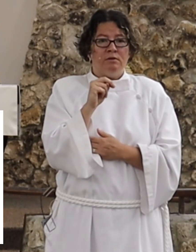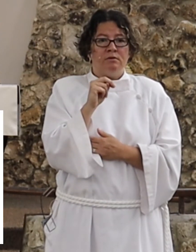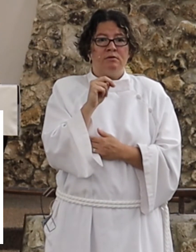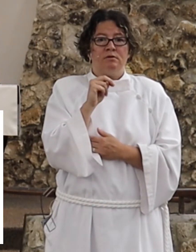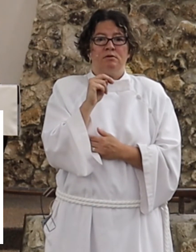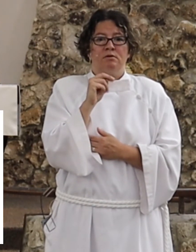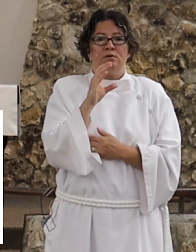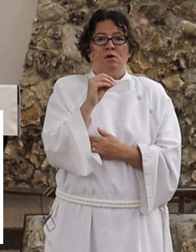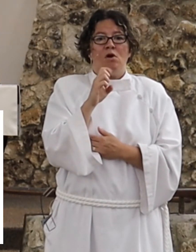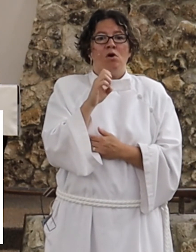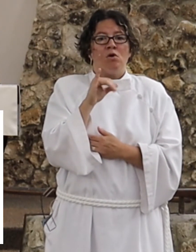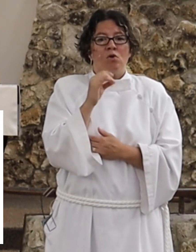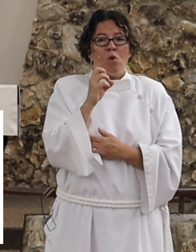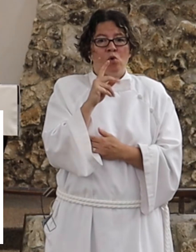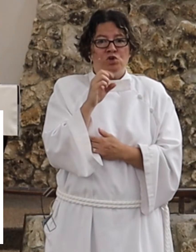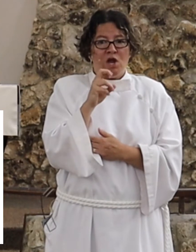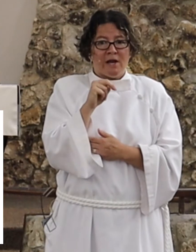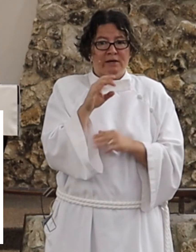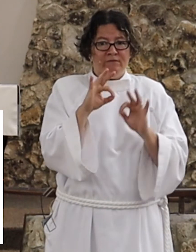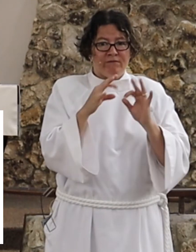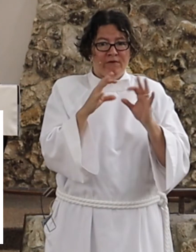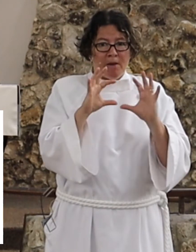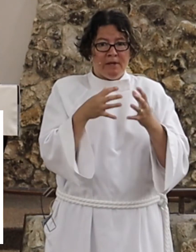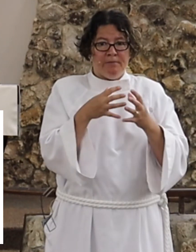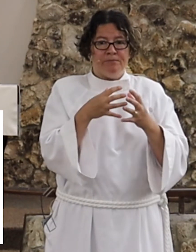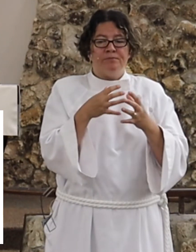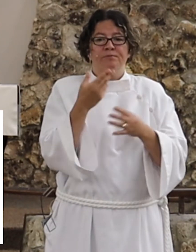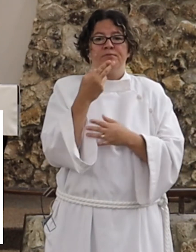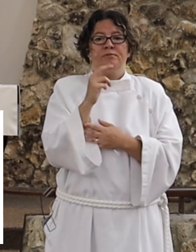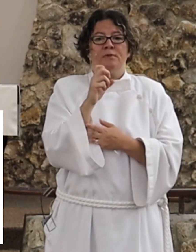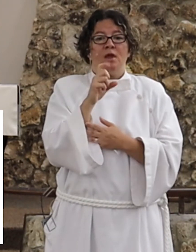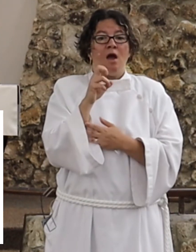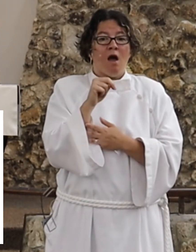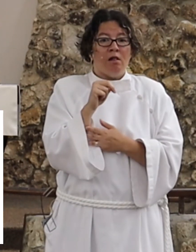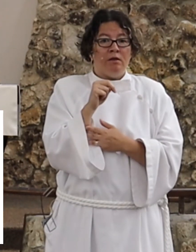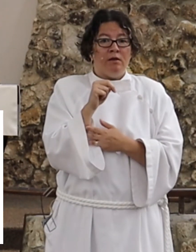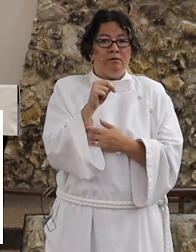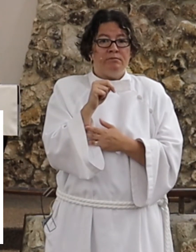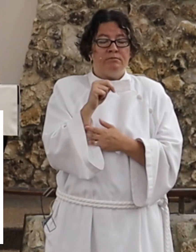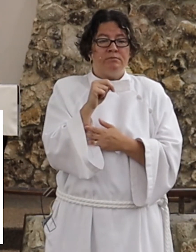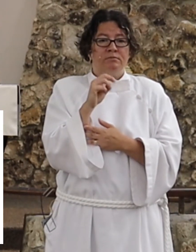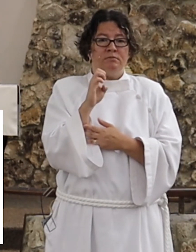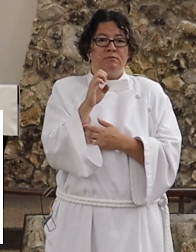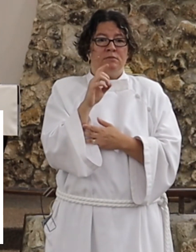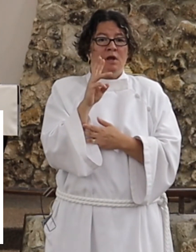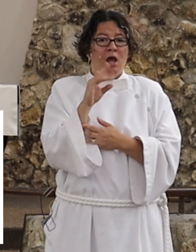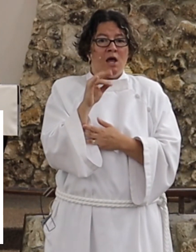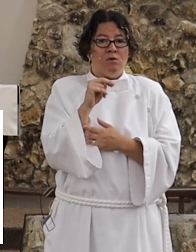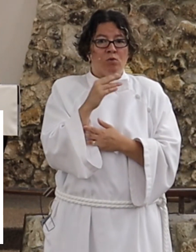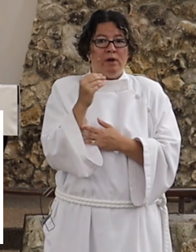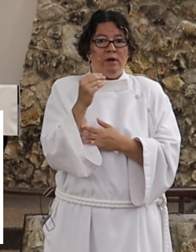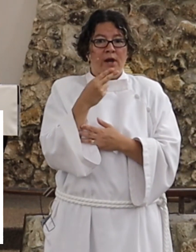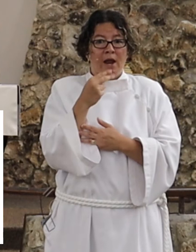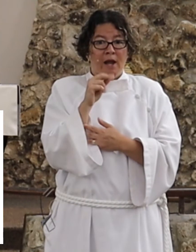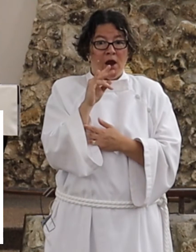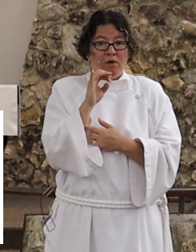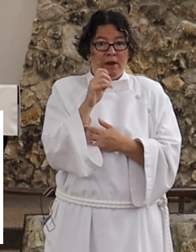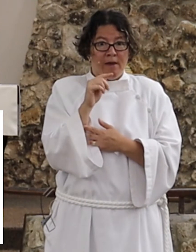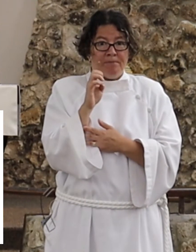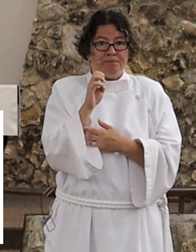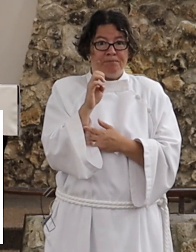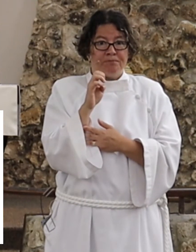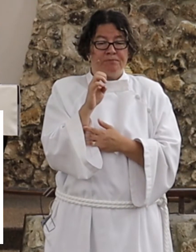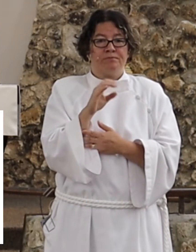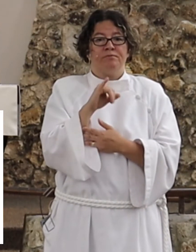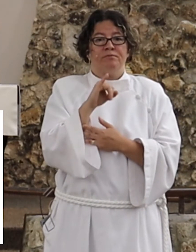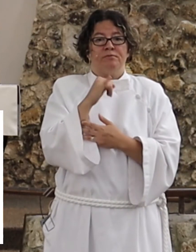Sharon, Cole Jackson family, Helen, Edwin and Harriet,